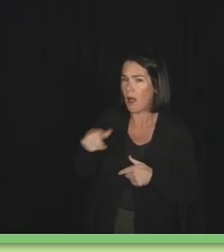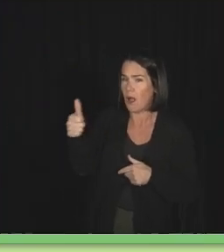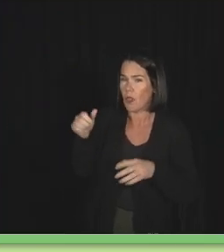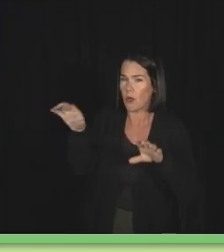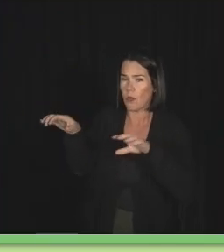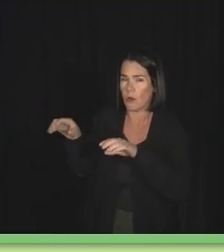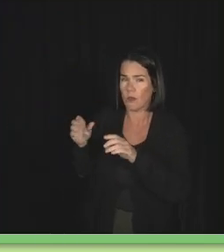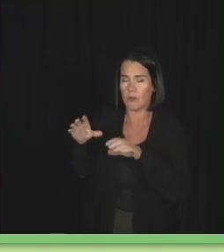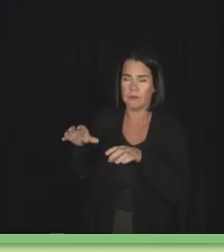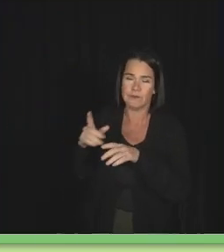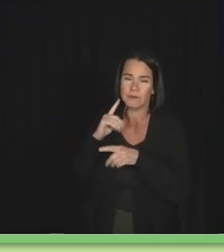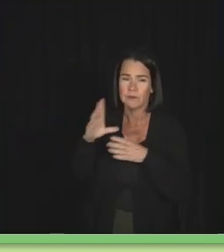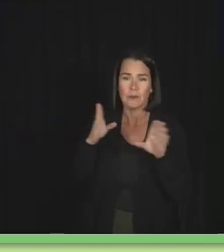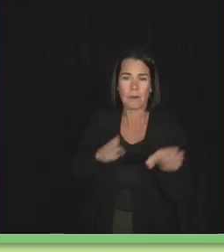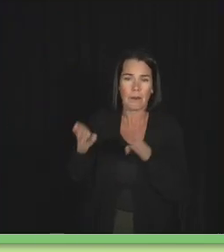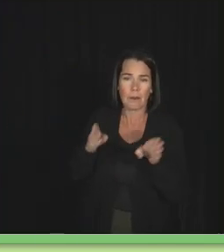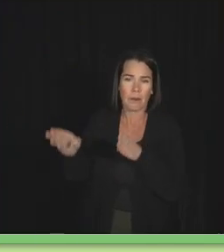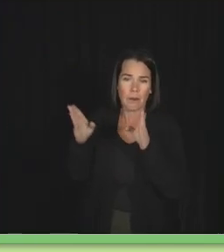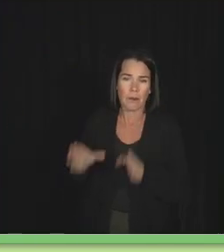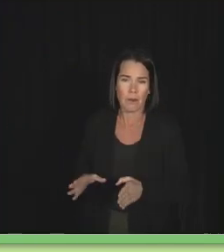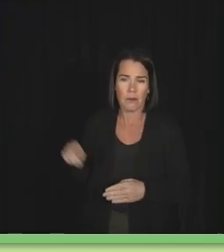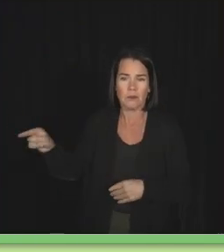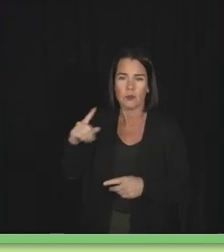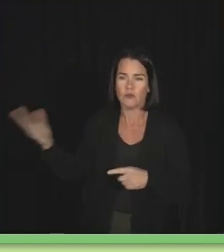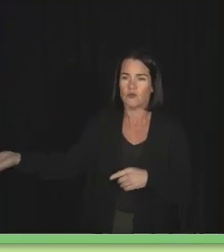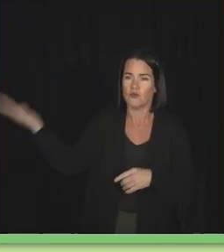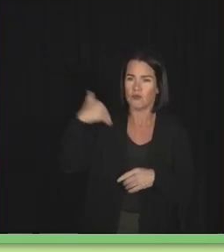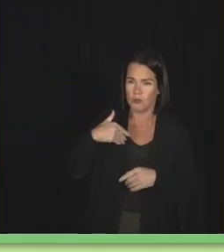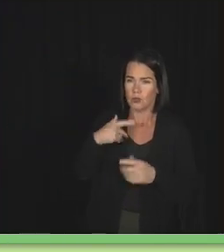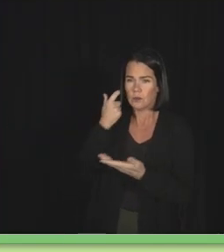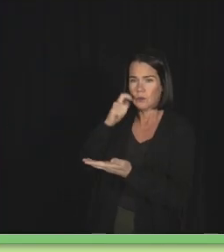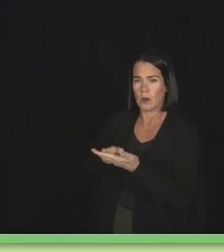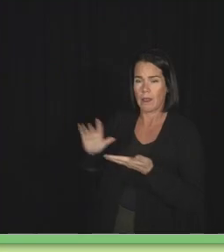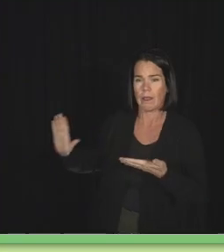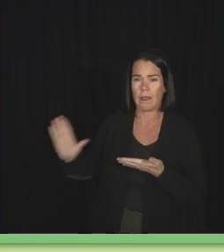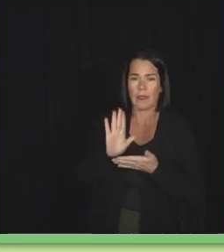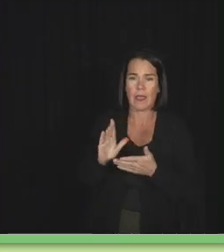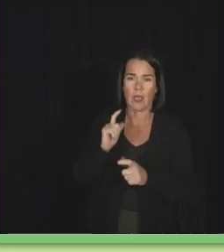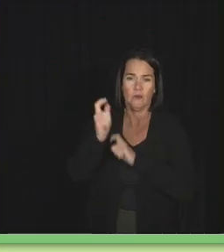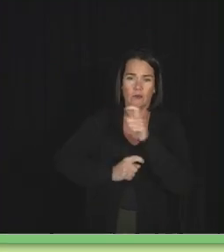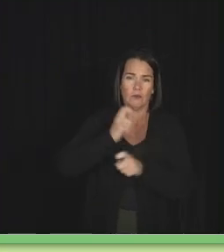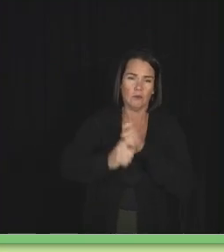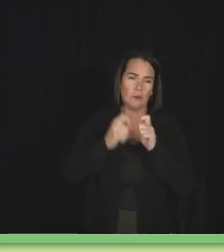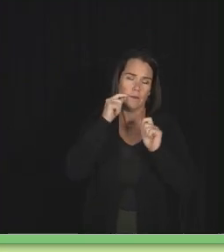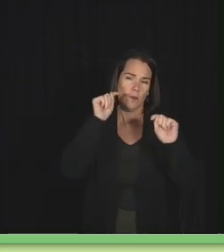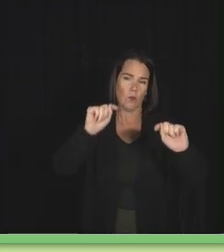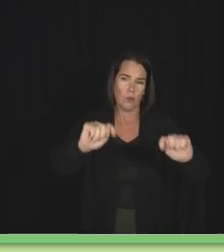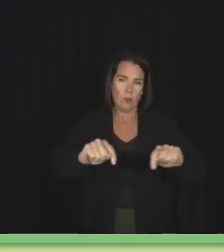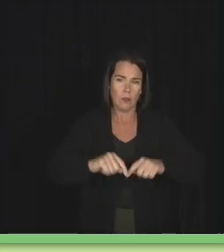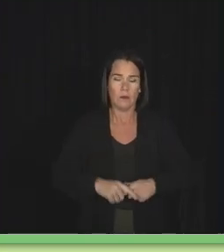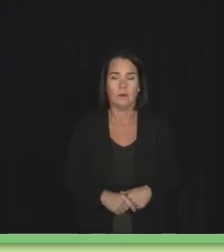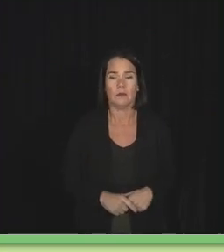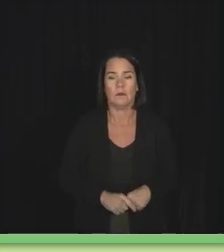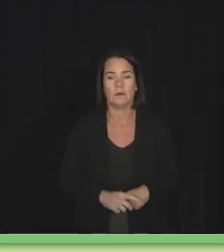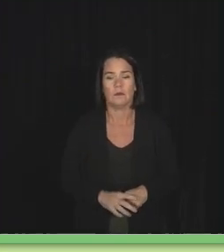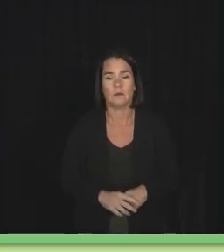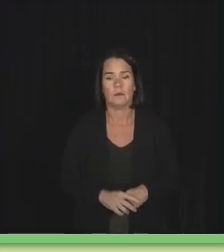organizers to come up to the stage to recognize their incredible contributions.